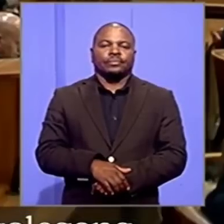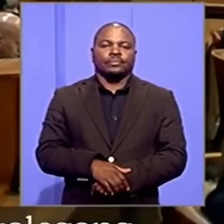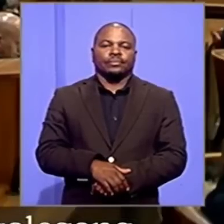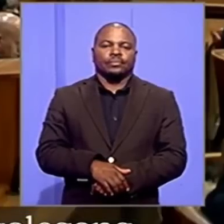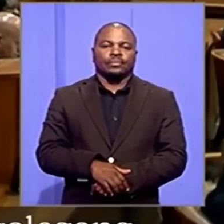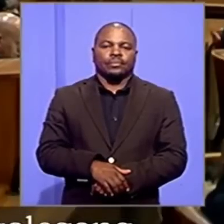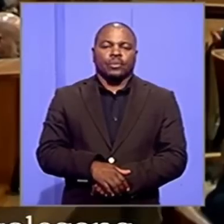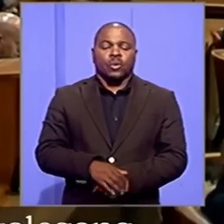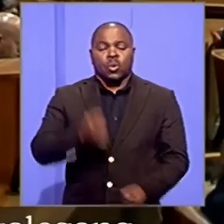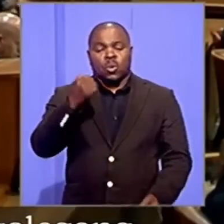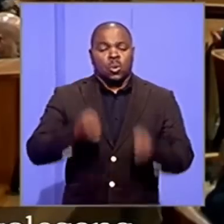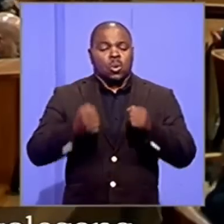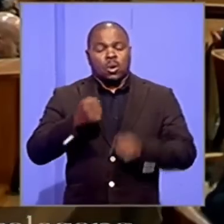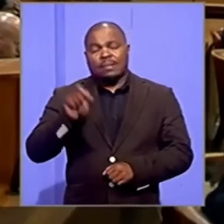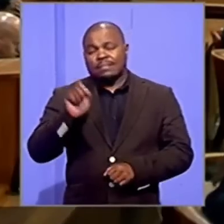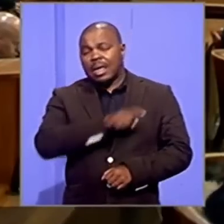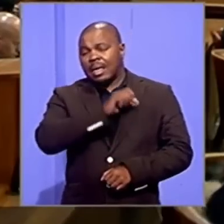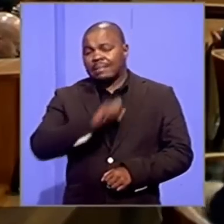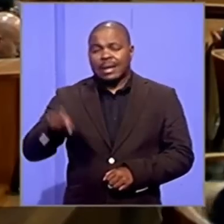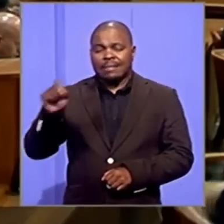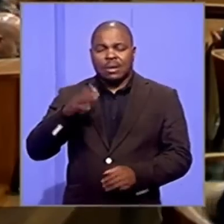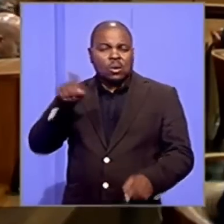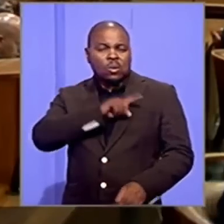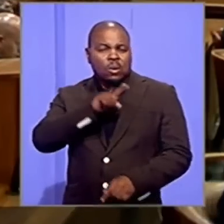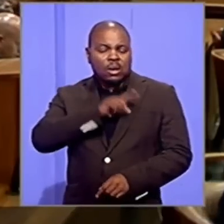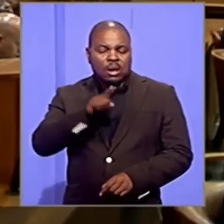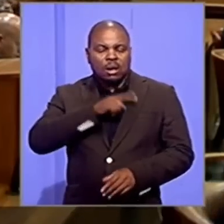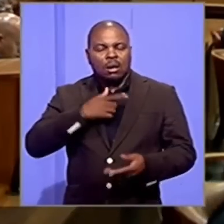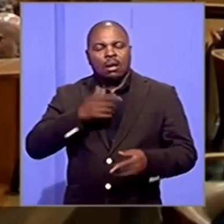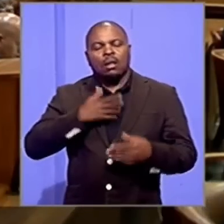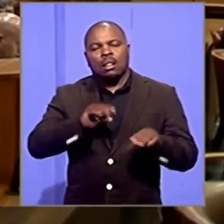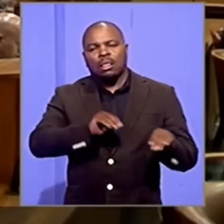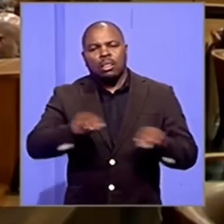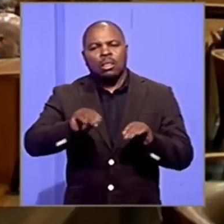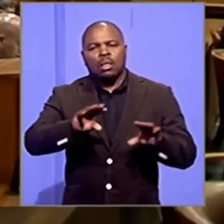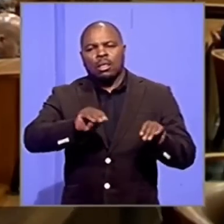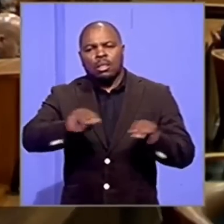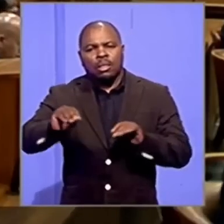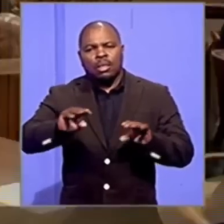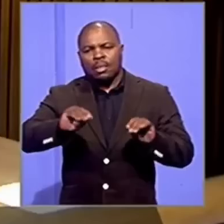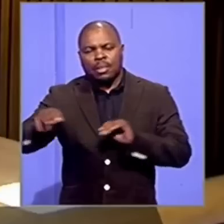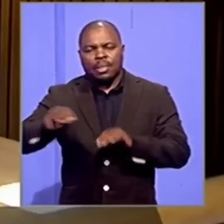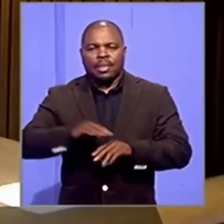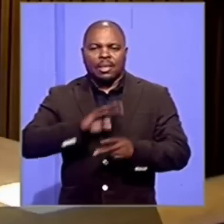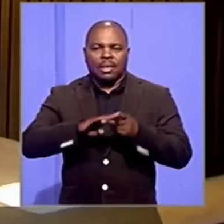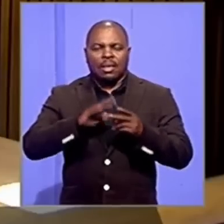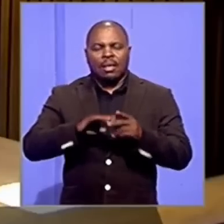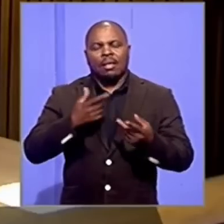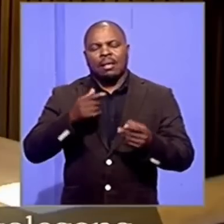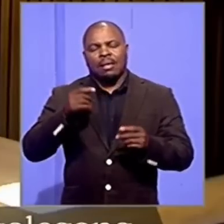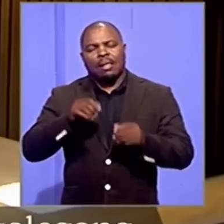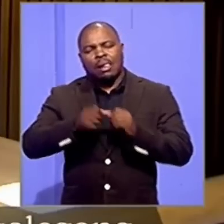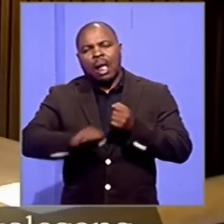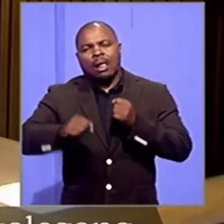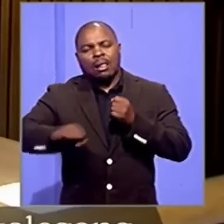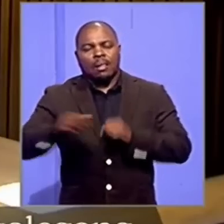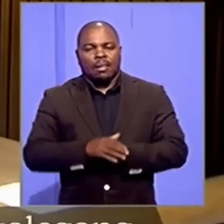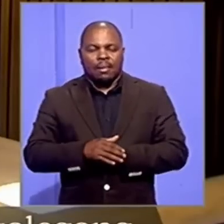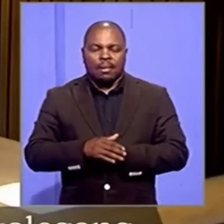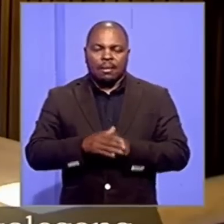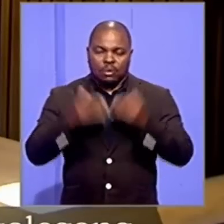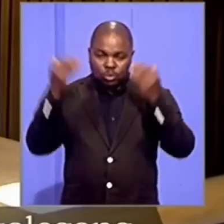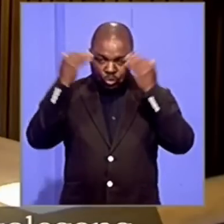E ntse tsheko e telele ka ntlha ya go busediwa morago ga kgetse kgafetsa le go diegisiwa ga yone. Moatlhodi Papi Mosopa